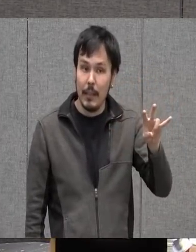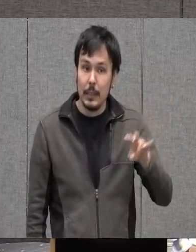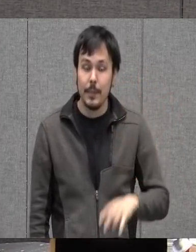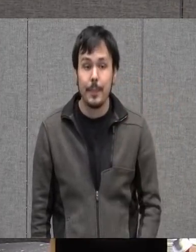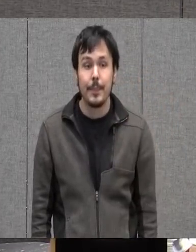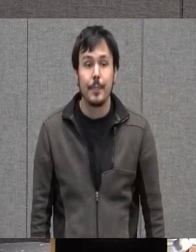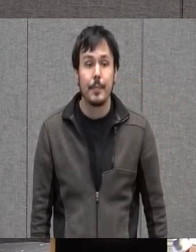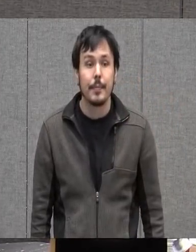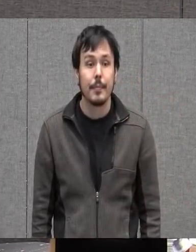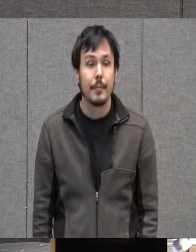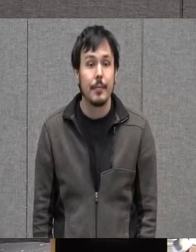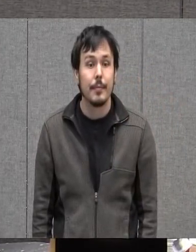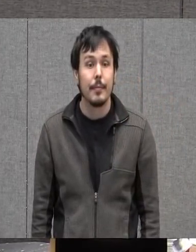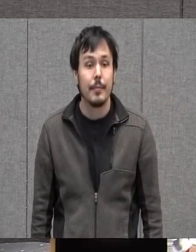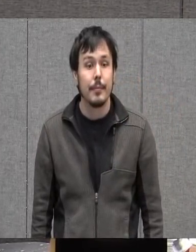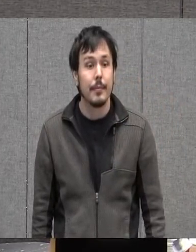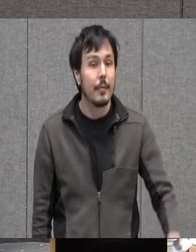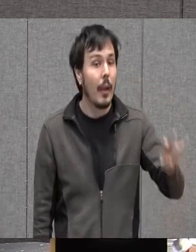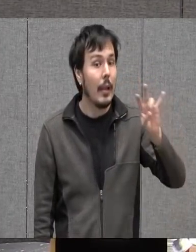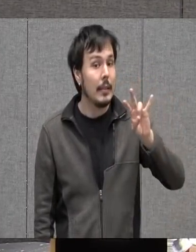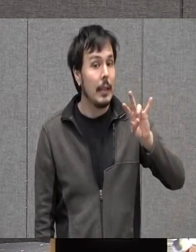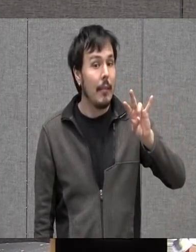77,